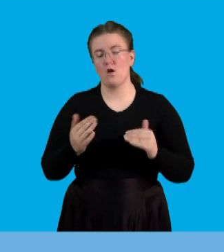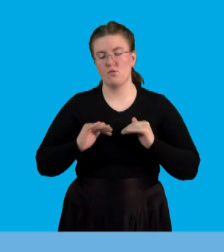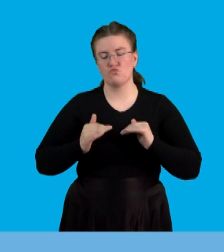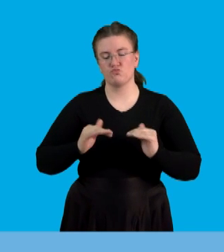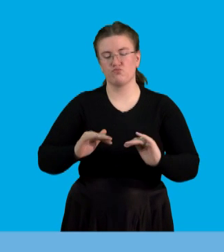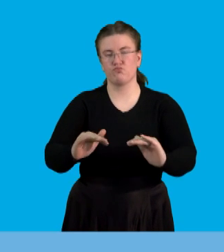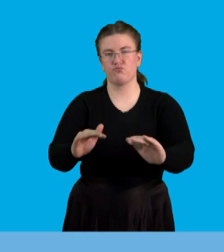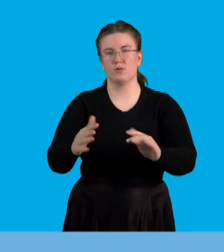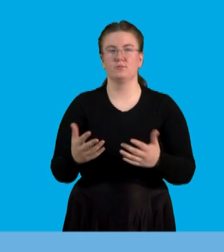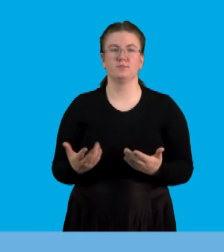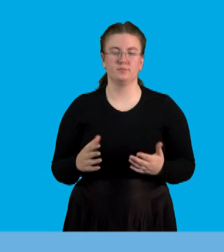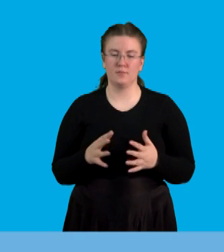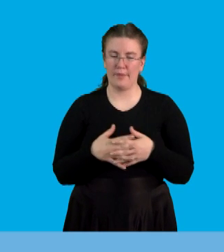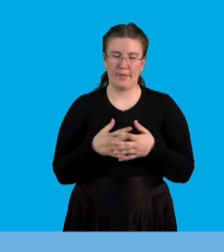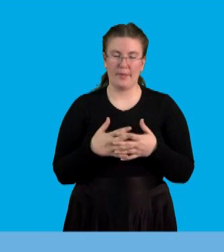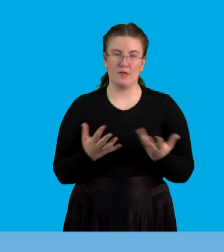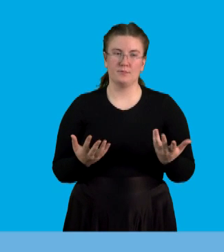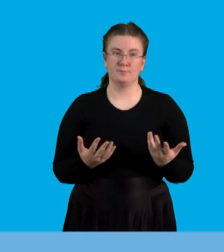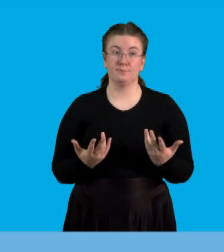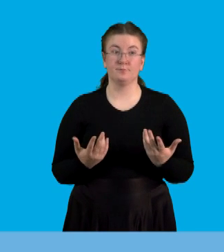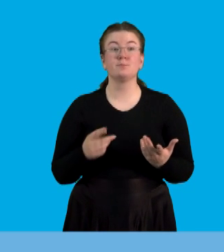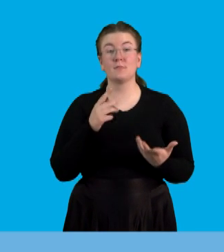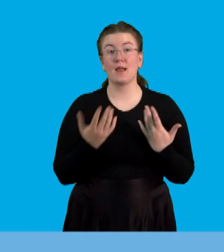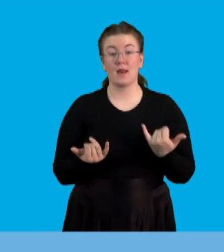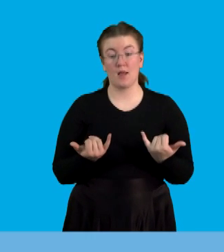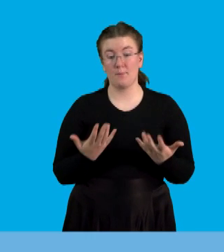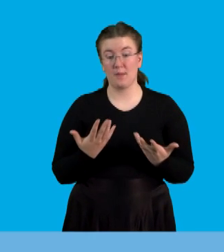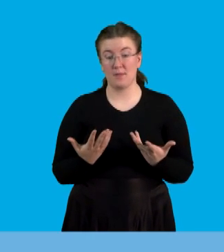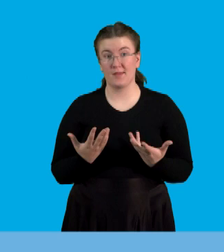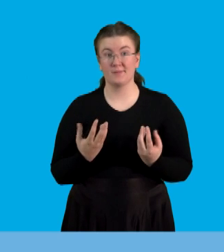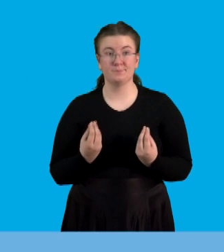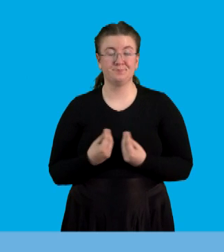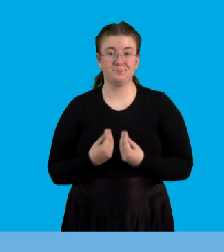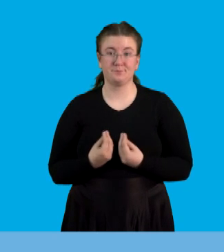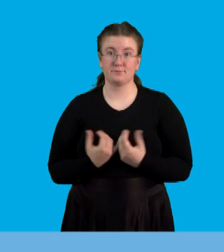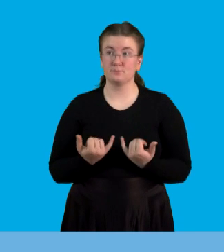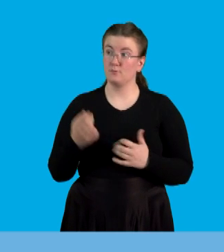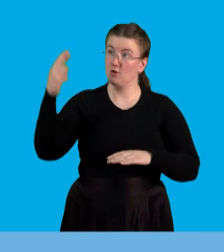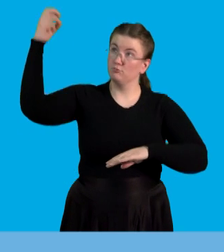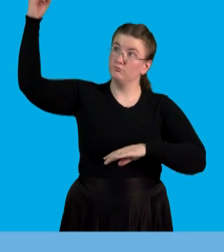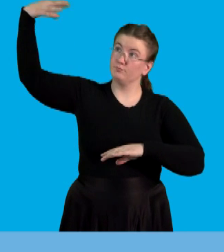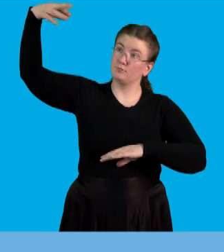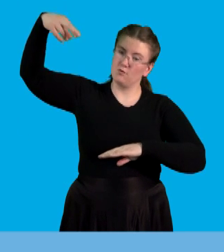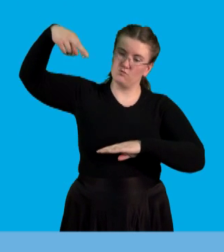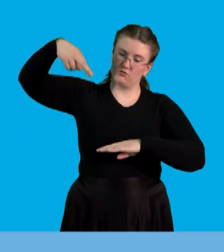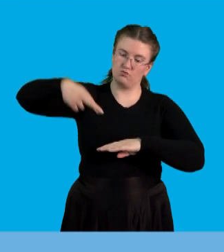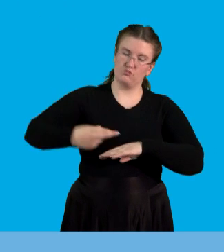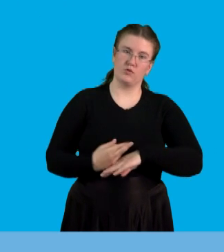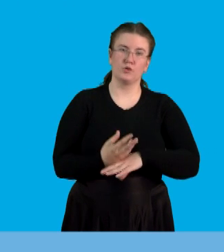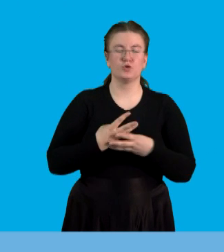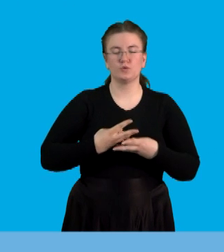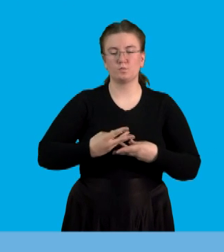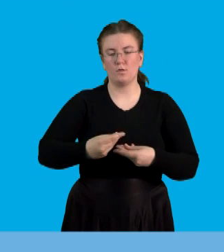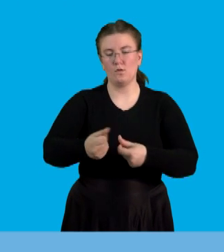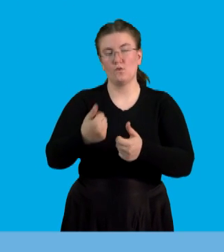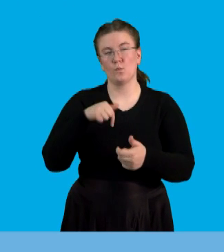or we can have a rough or irregular surface. Now, if substances, or rather in this case, if rays are reflected off